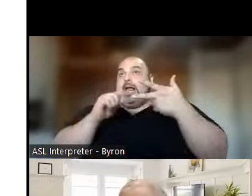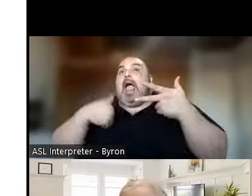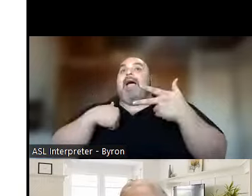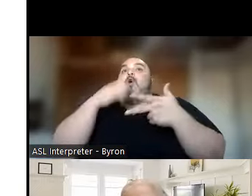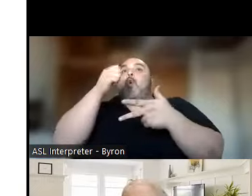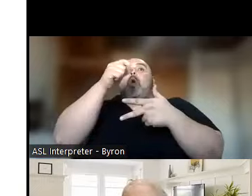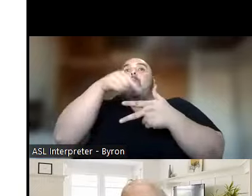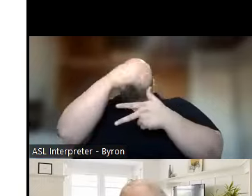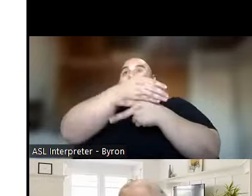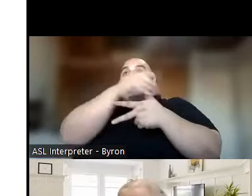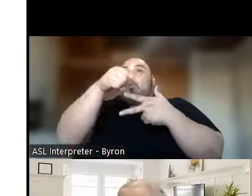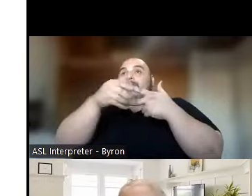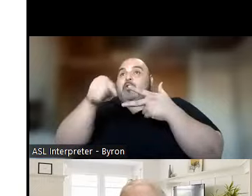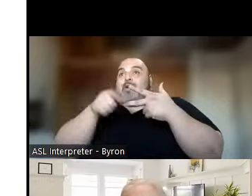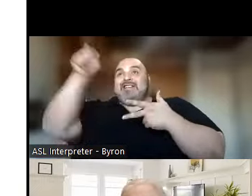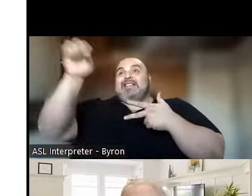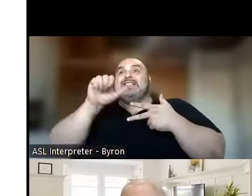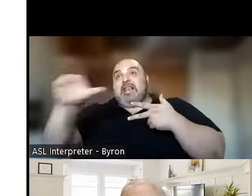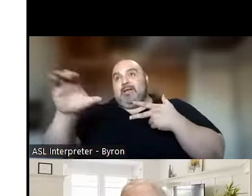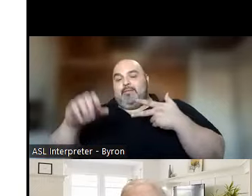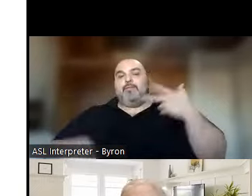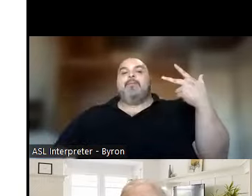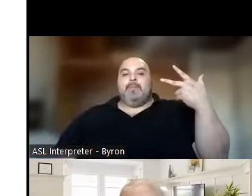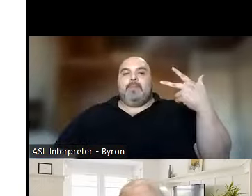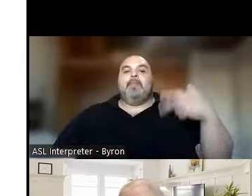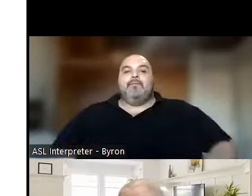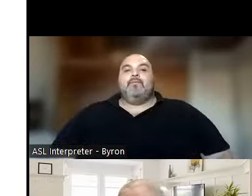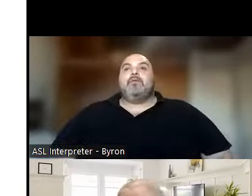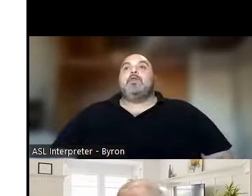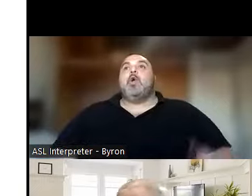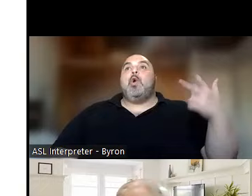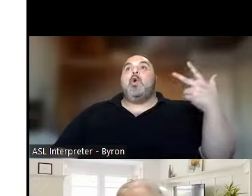in Sacramento, Monica Miller, and so